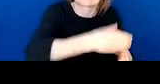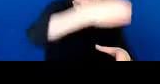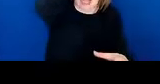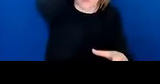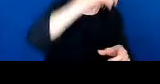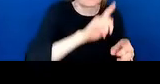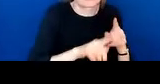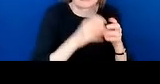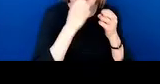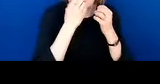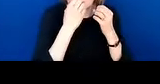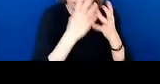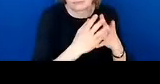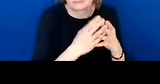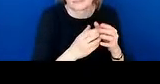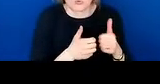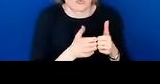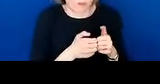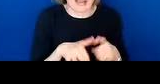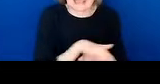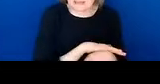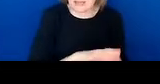weddings.